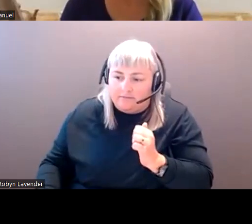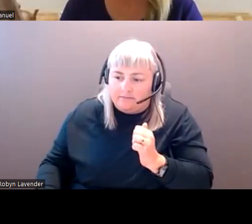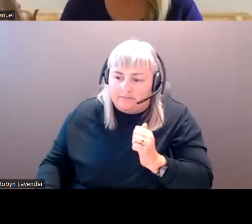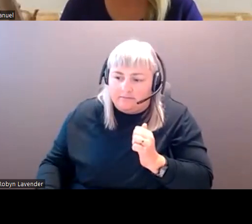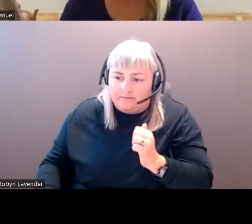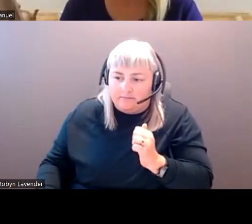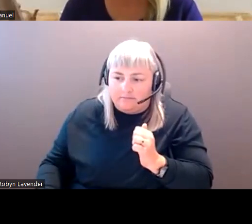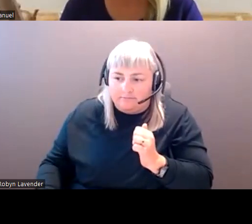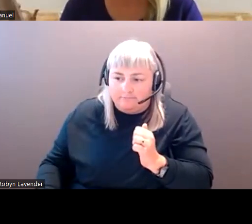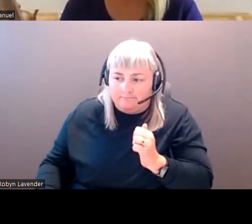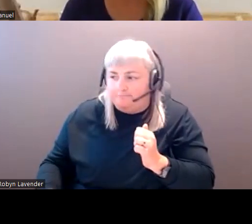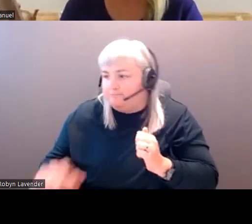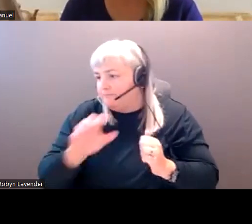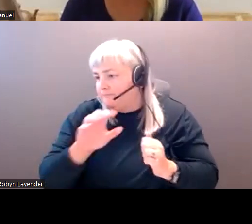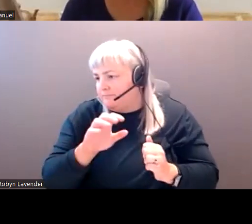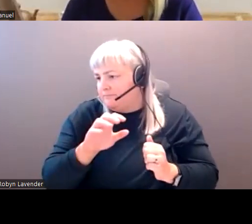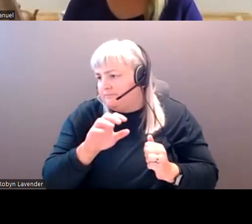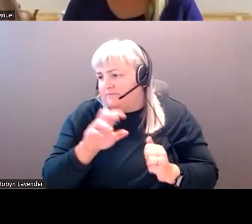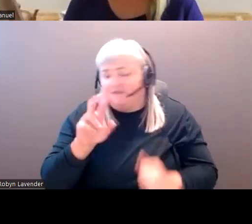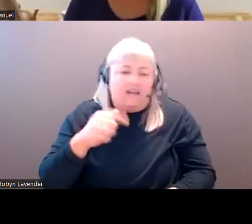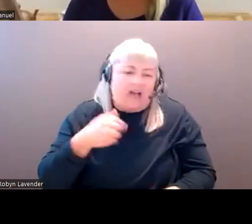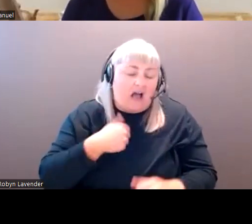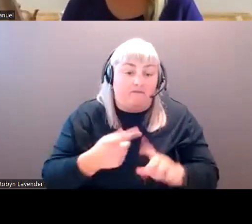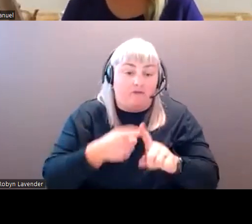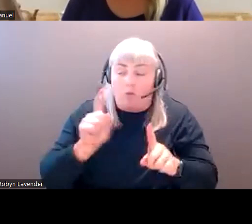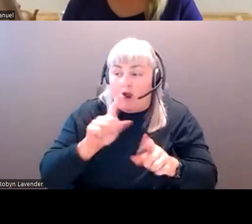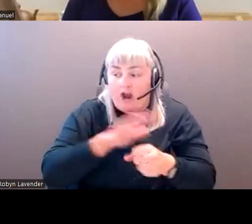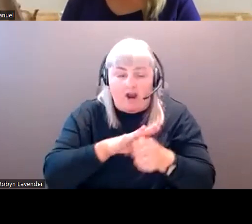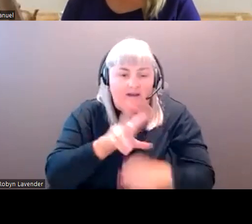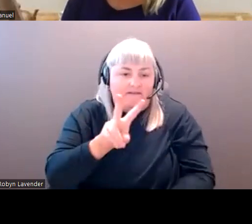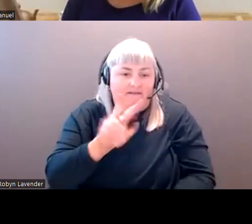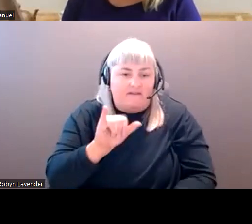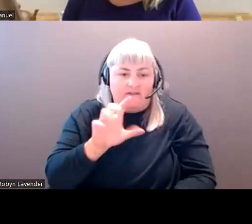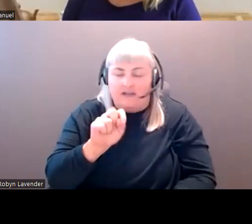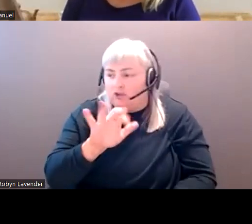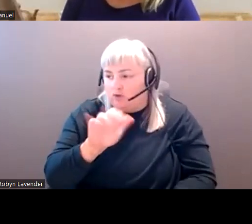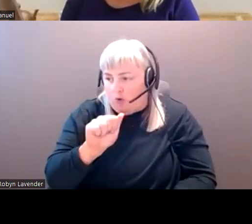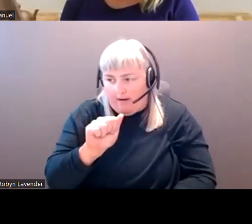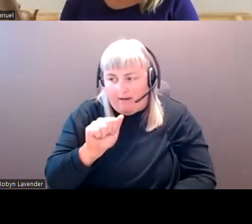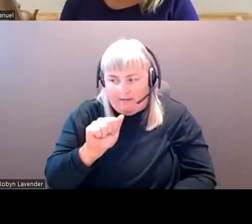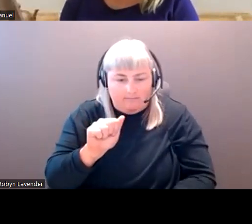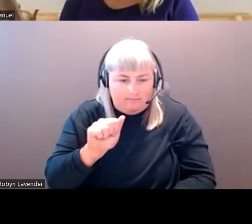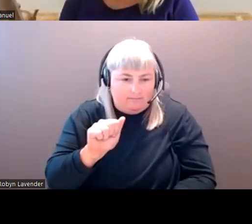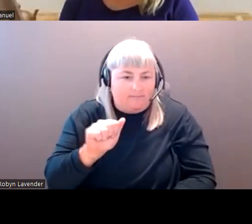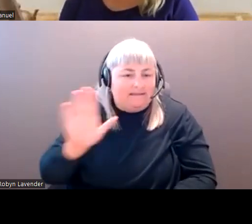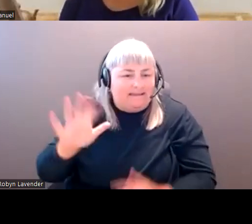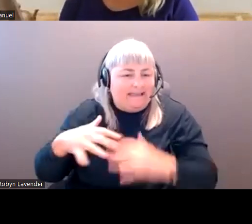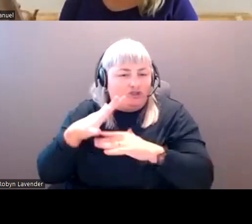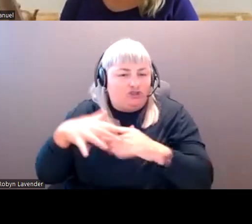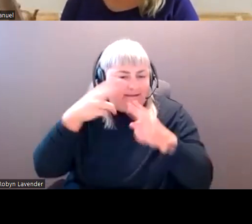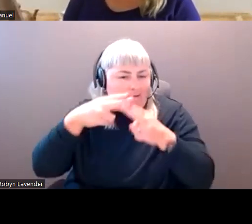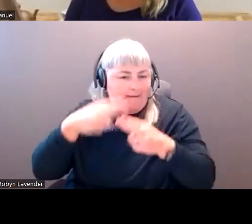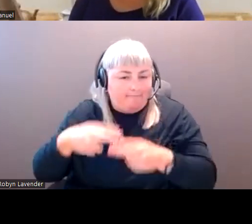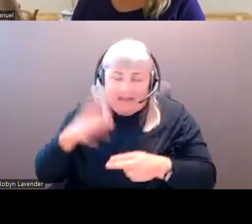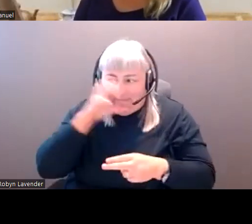Nations, colonially known as Victoria. And today I'm going to talk about two of our programs that we